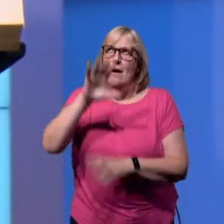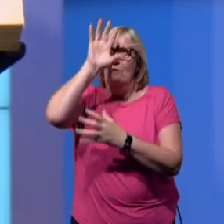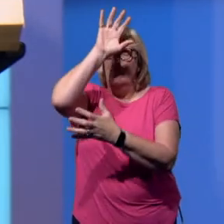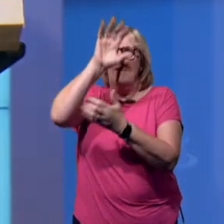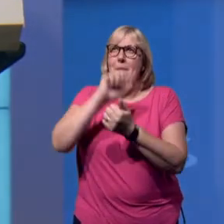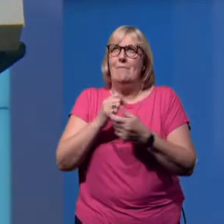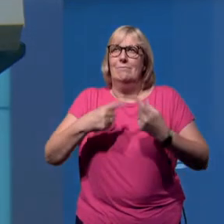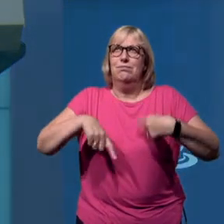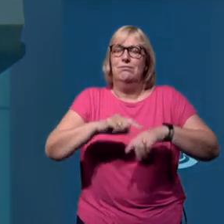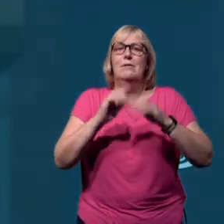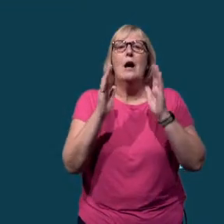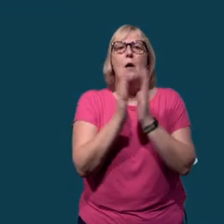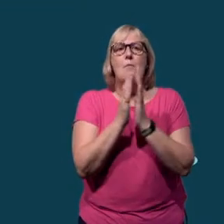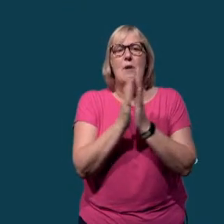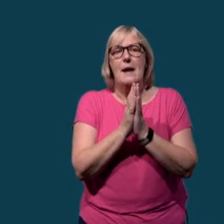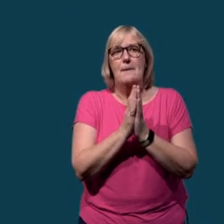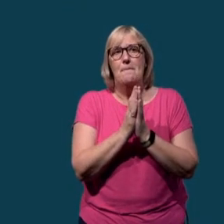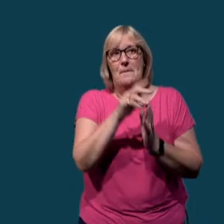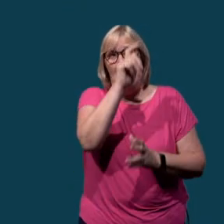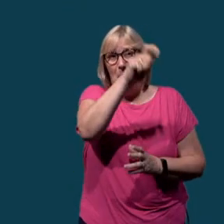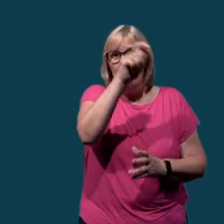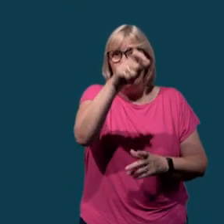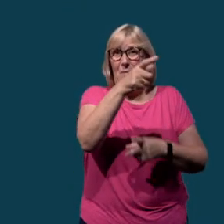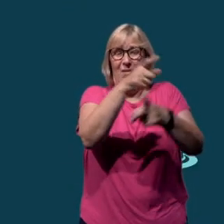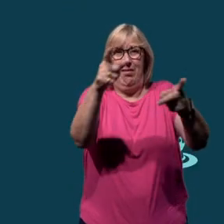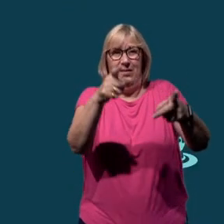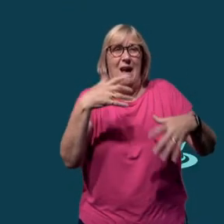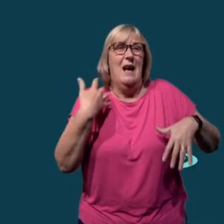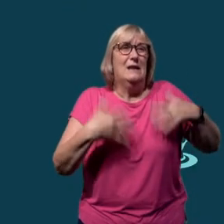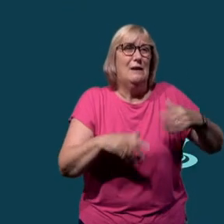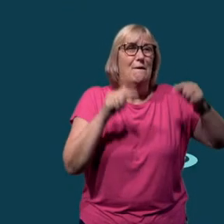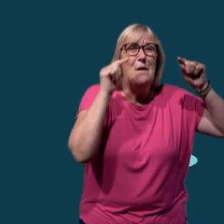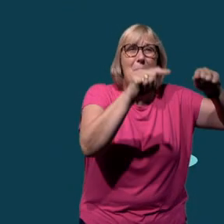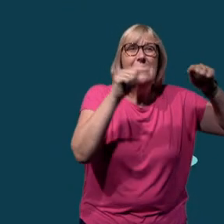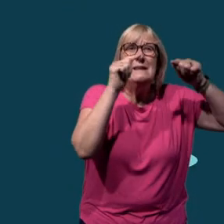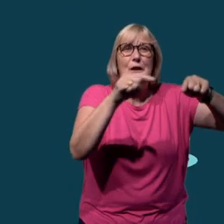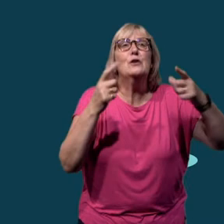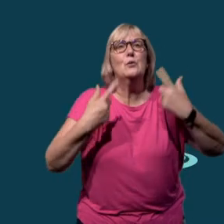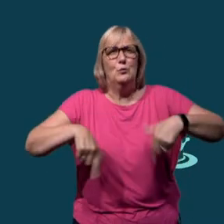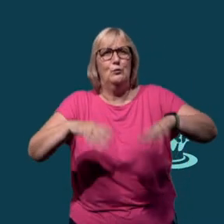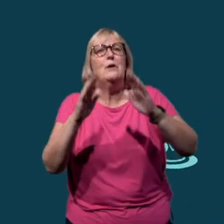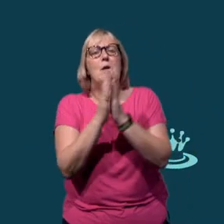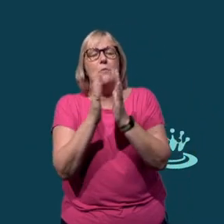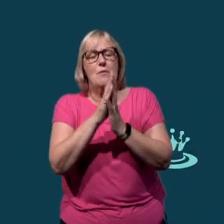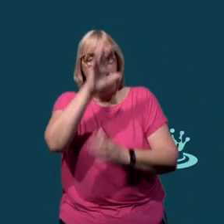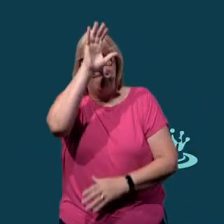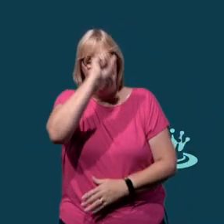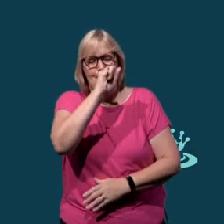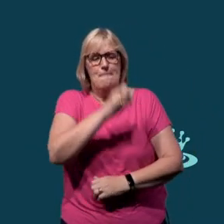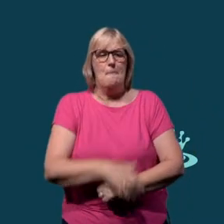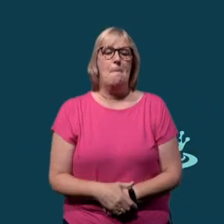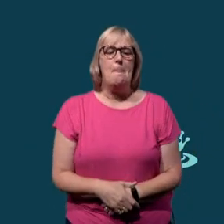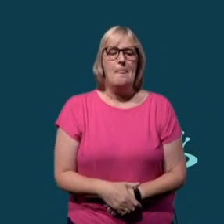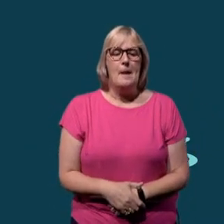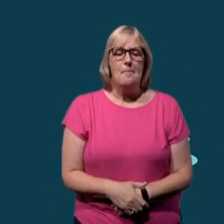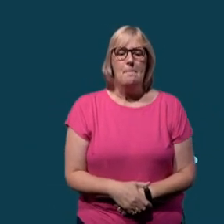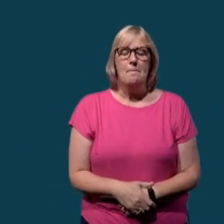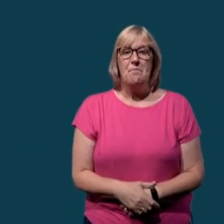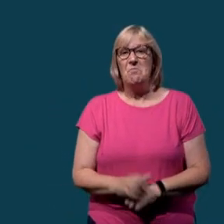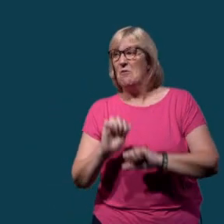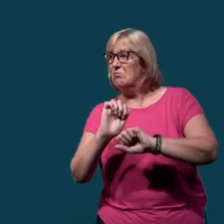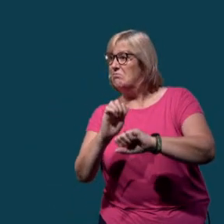pray for Christians who are persecuted around the world. in our life as a church, as I'm sure in